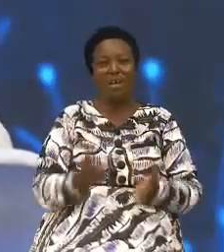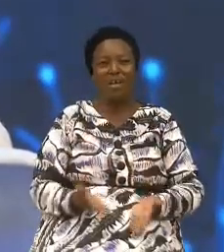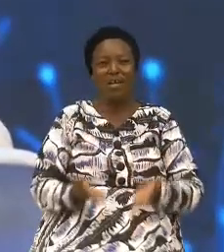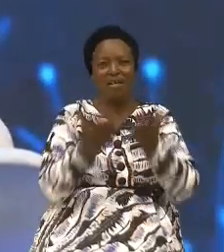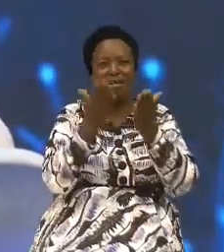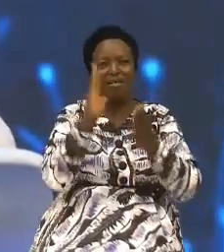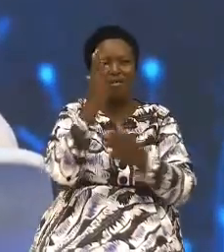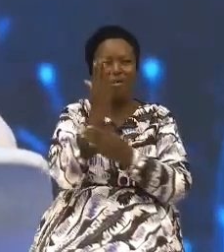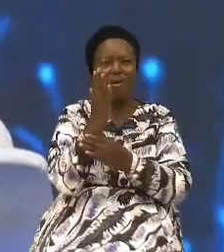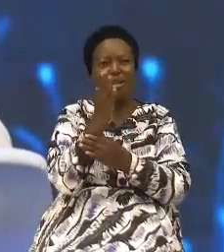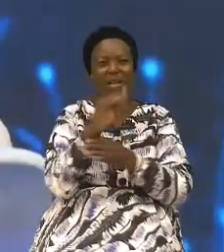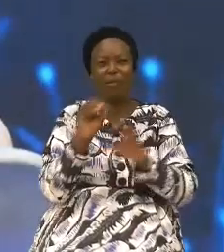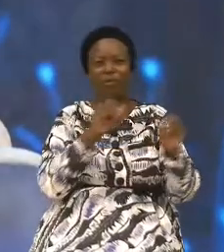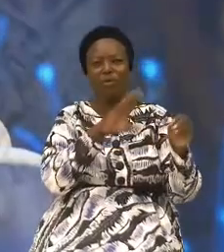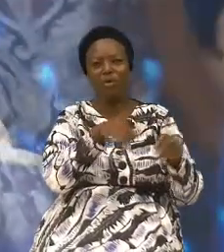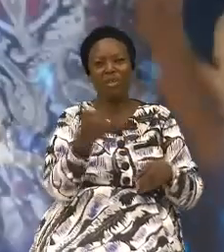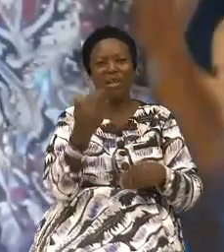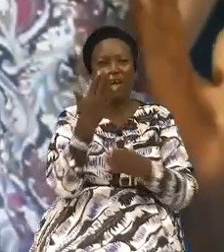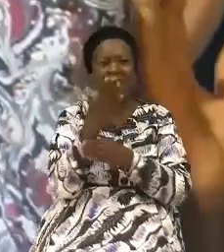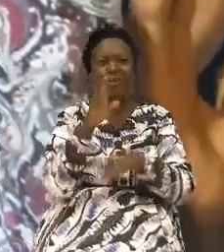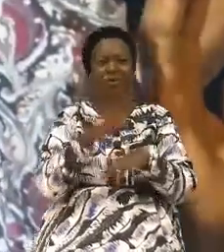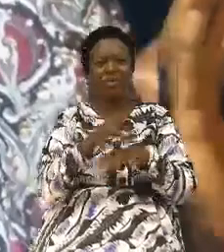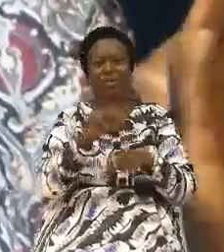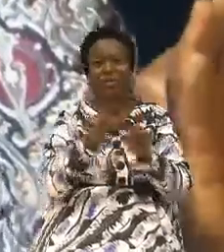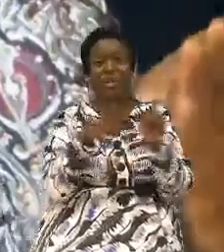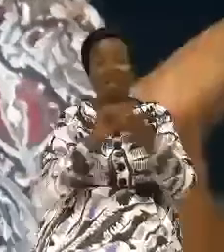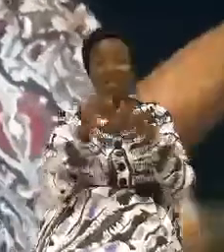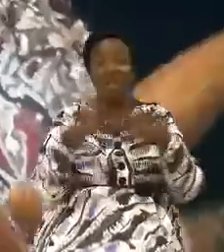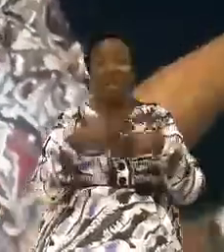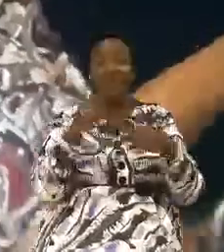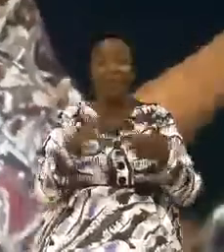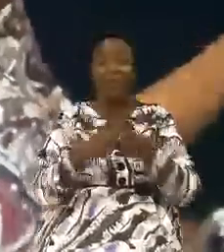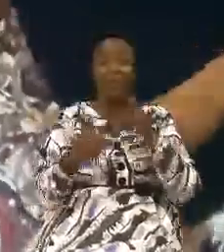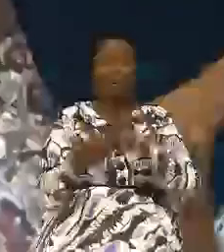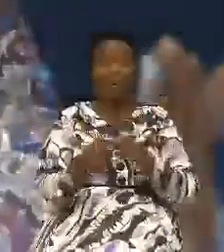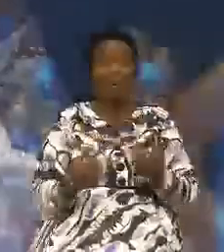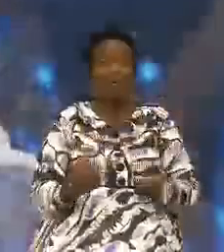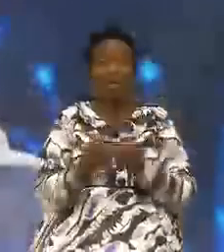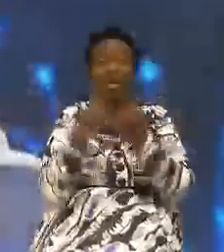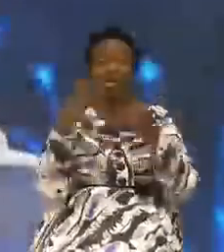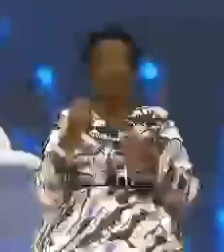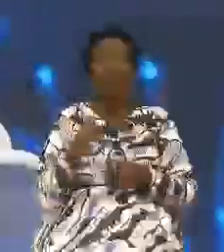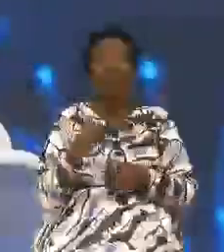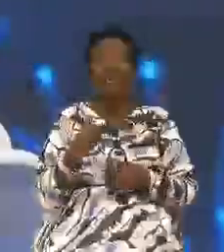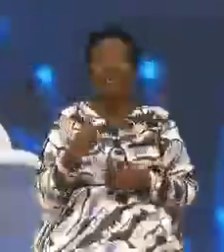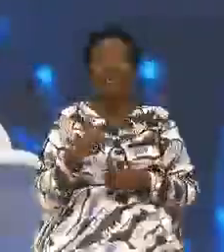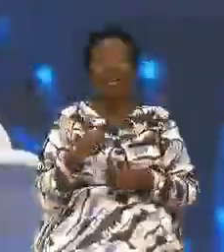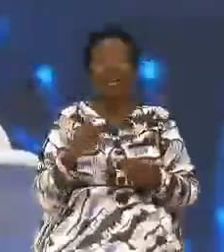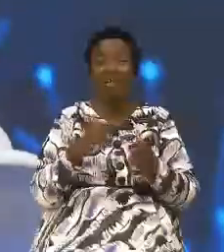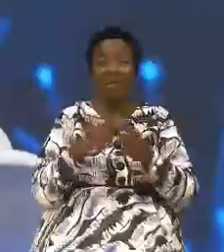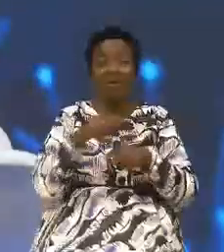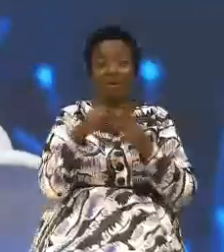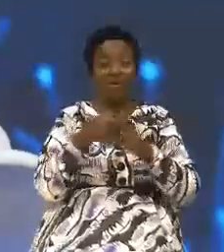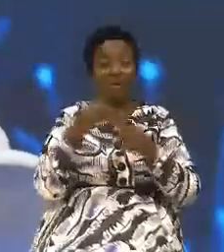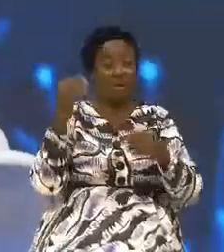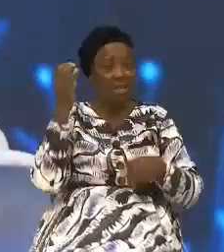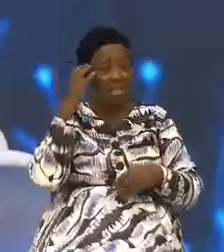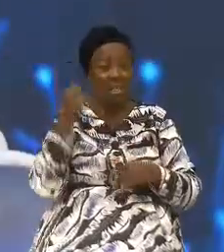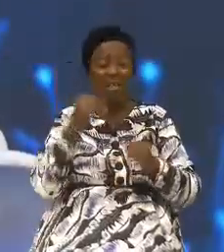on the place where you have the challenge. And when you hear the final